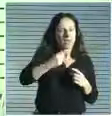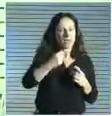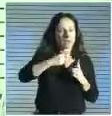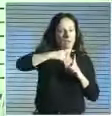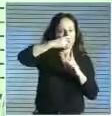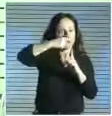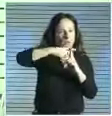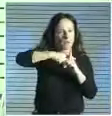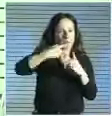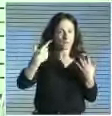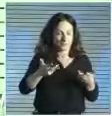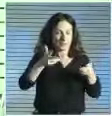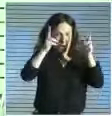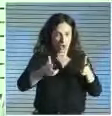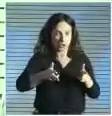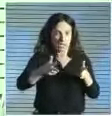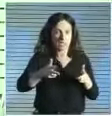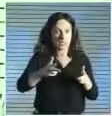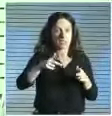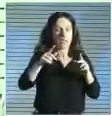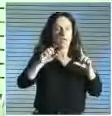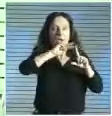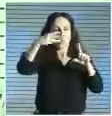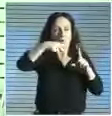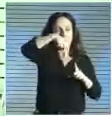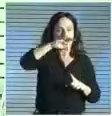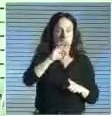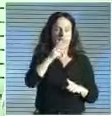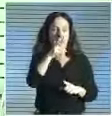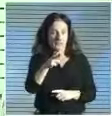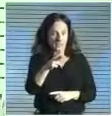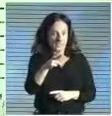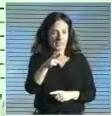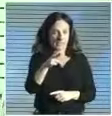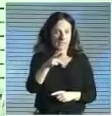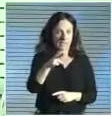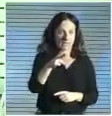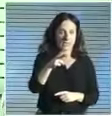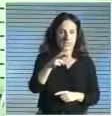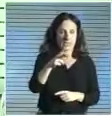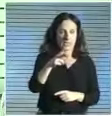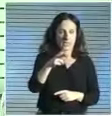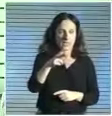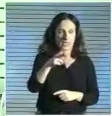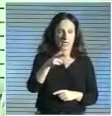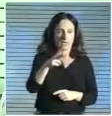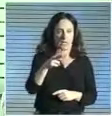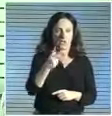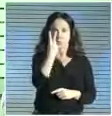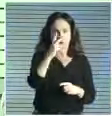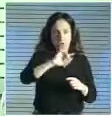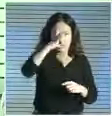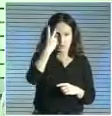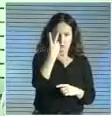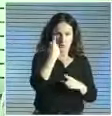It's HCMI, so Hotel Carbon Measurement Initiative, and HWMI, so Hotel Water Measurement Initiative.